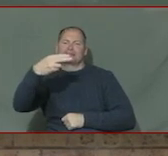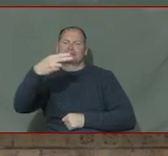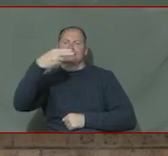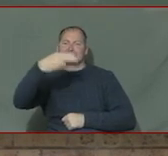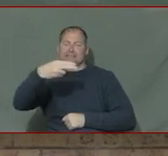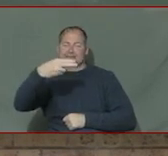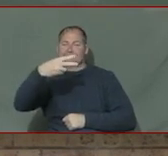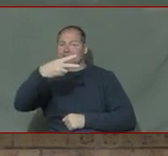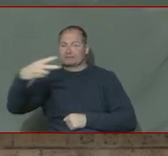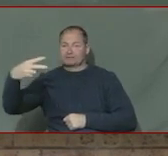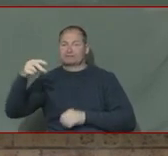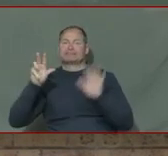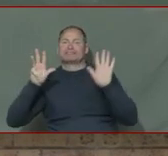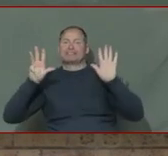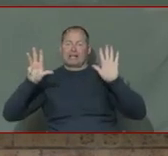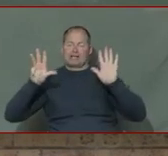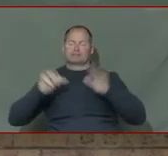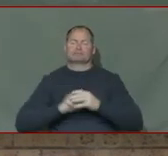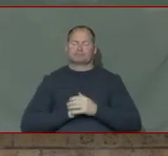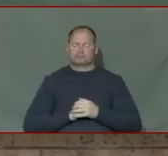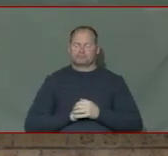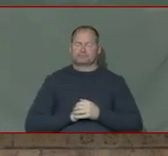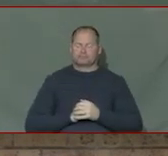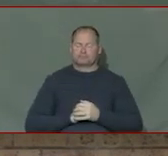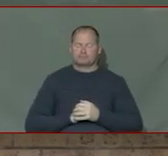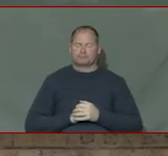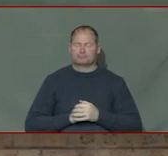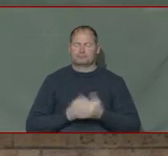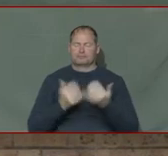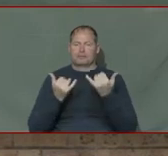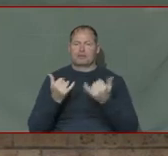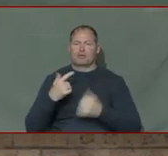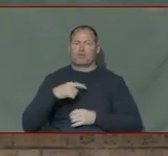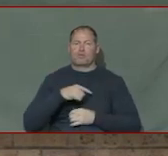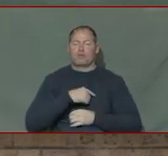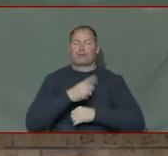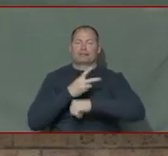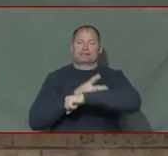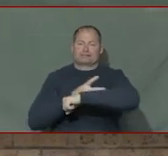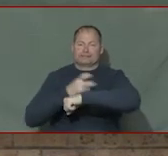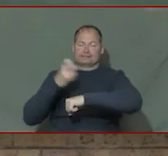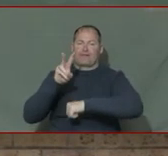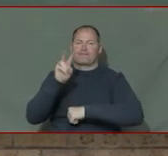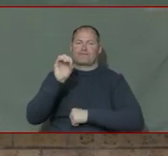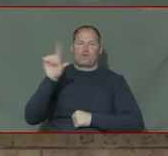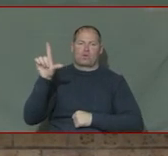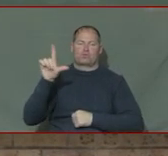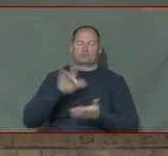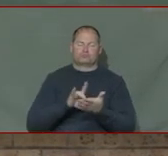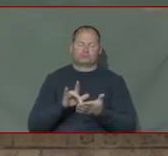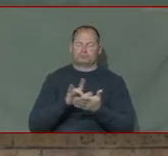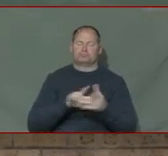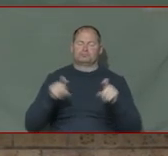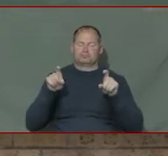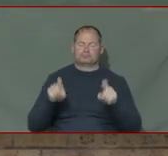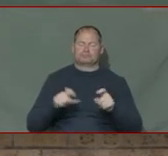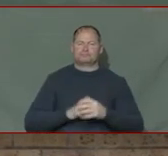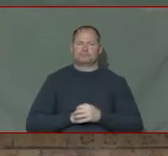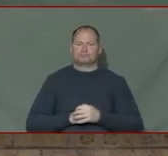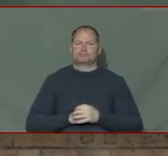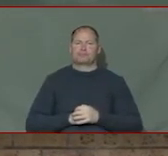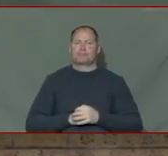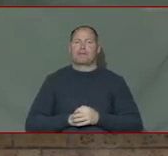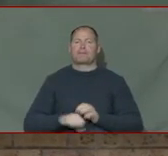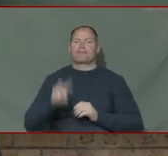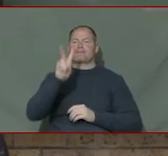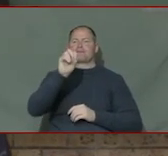9. So they want us to determine the derivative of the volume. Now the volume